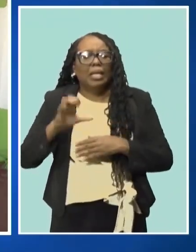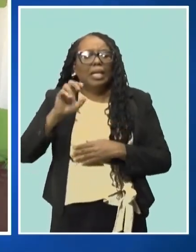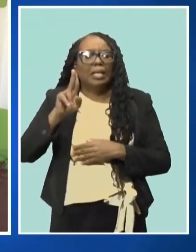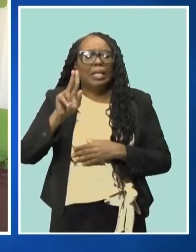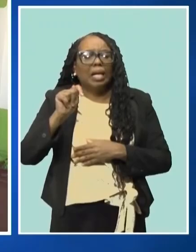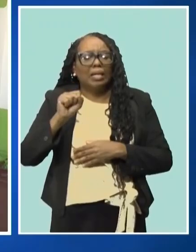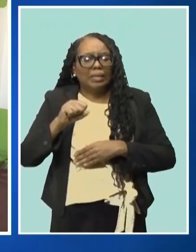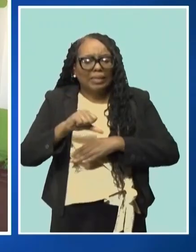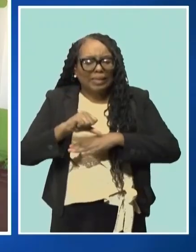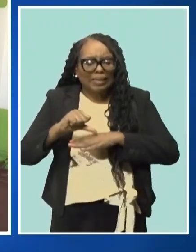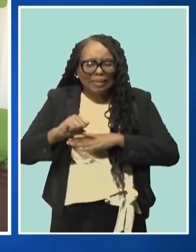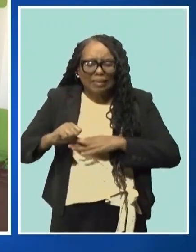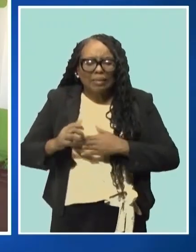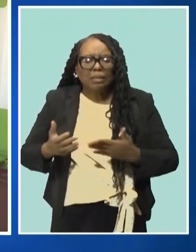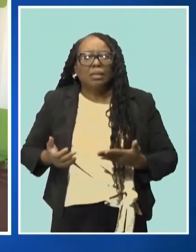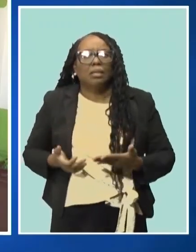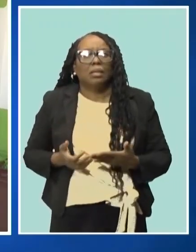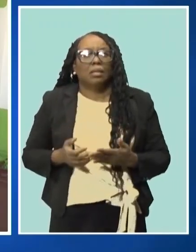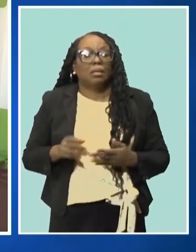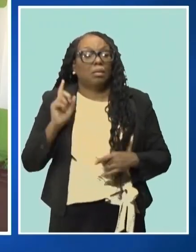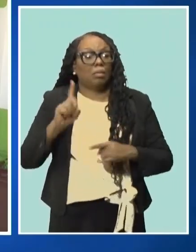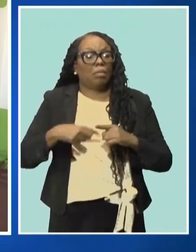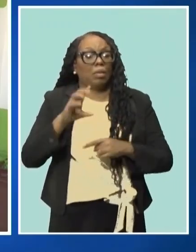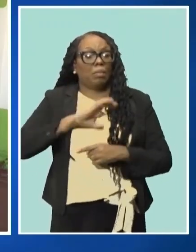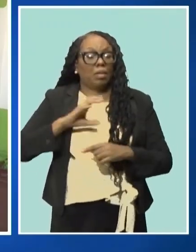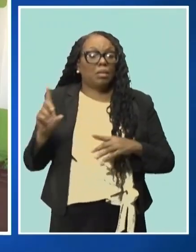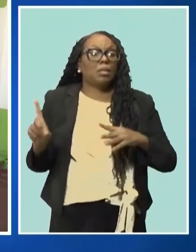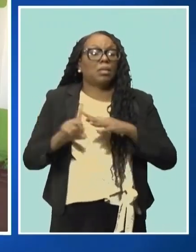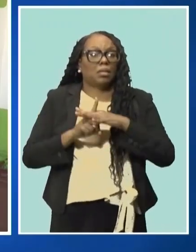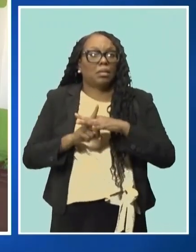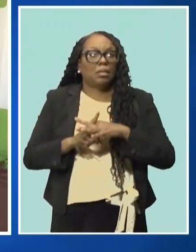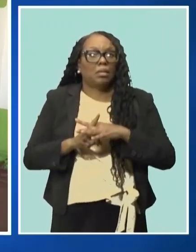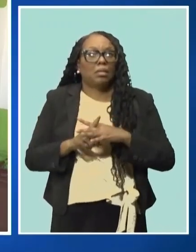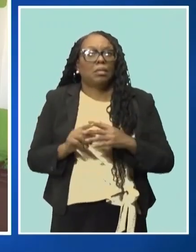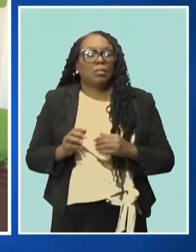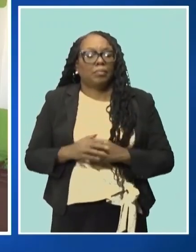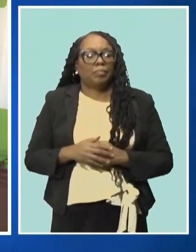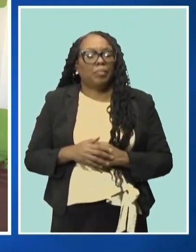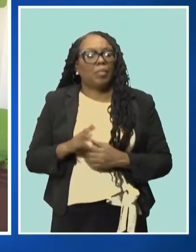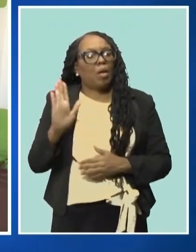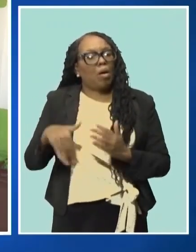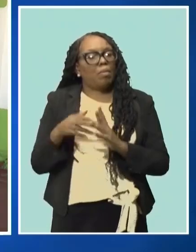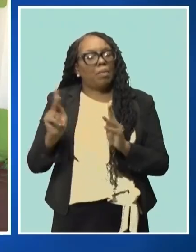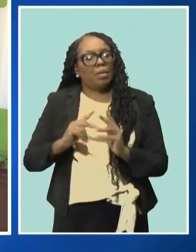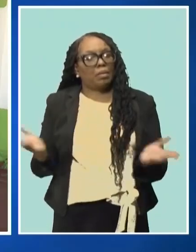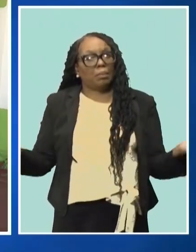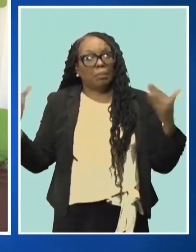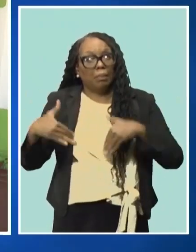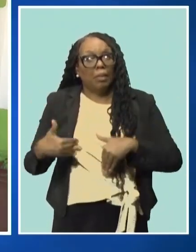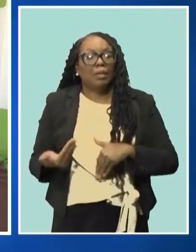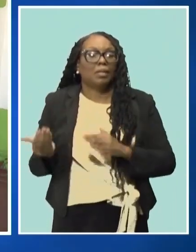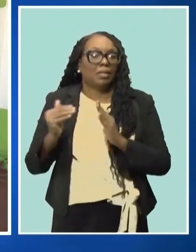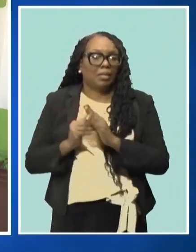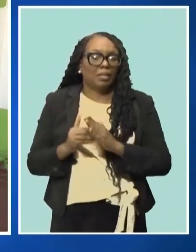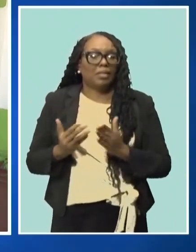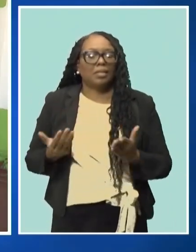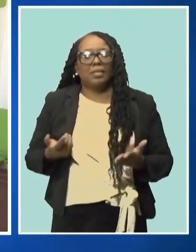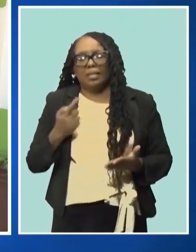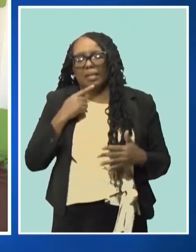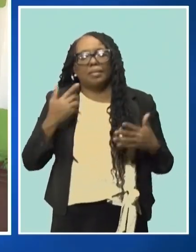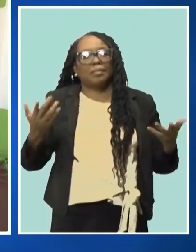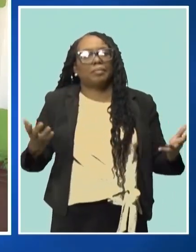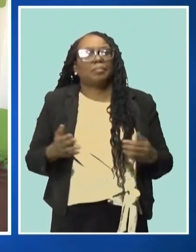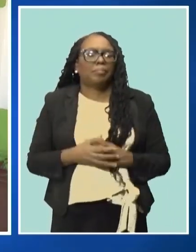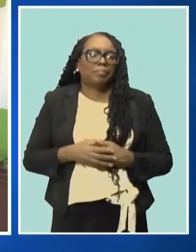But when the officers came, they all came back and, you know, said, look,